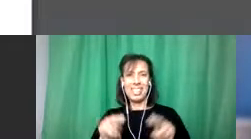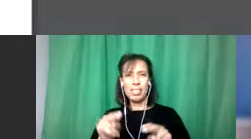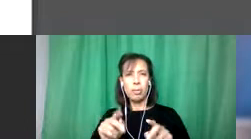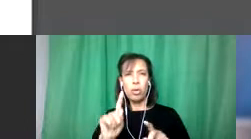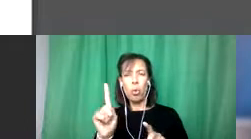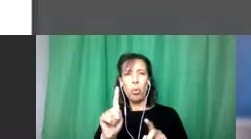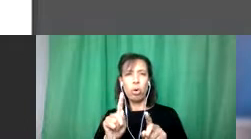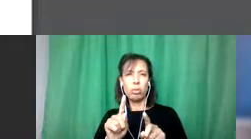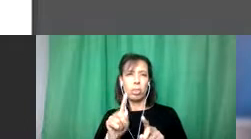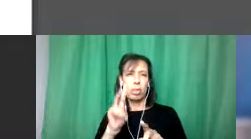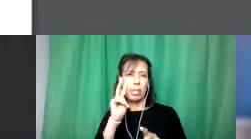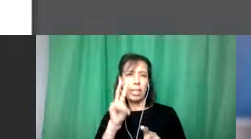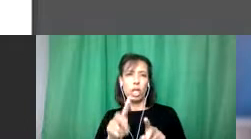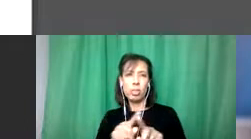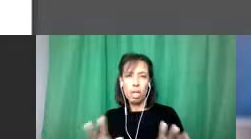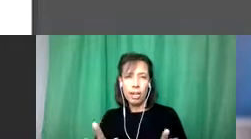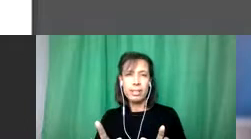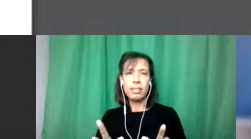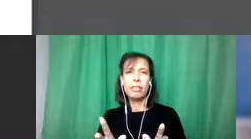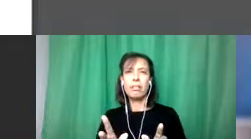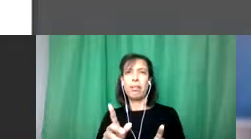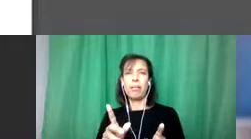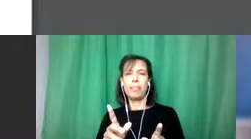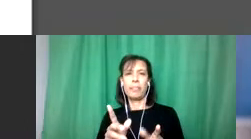are using assessment effectively.